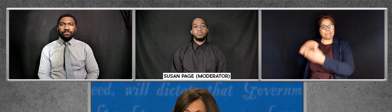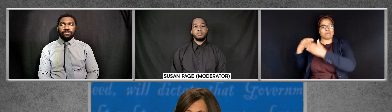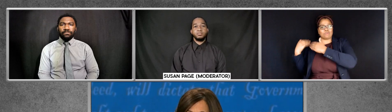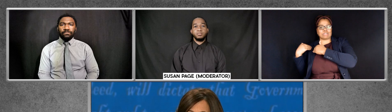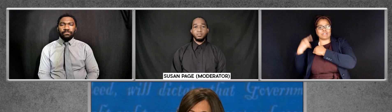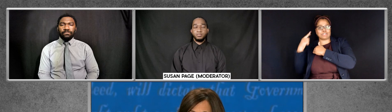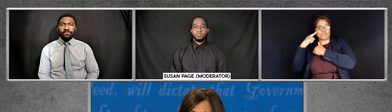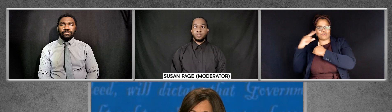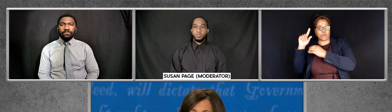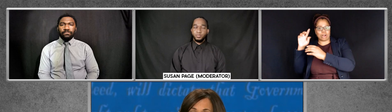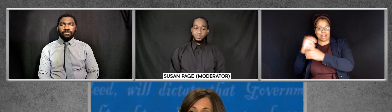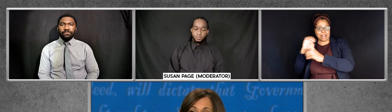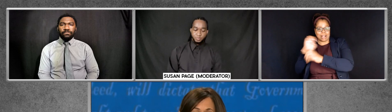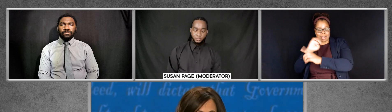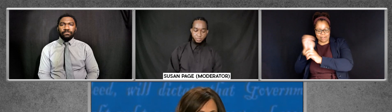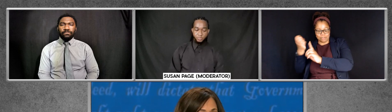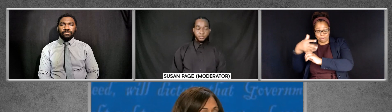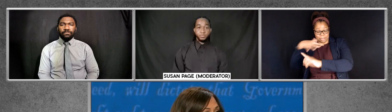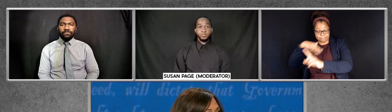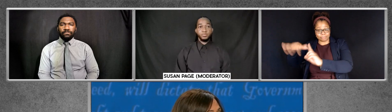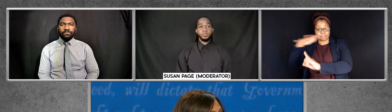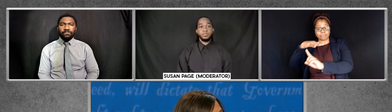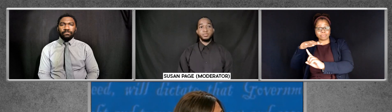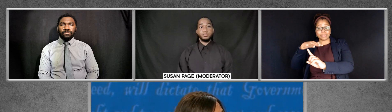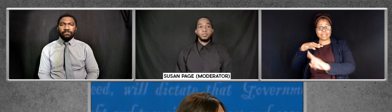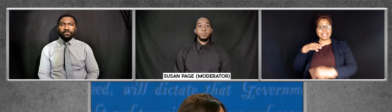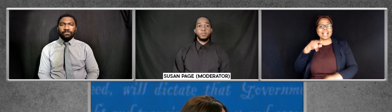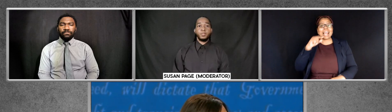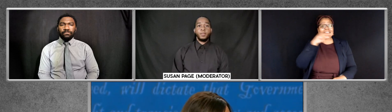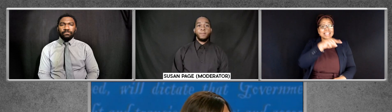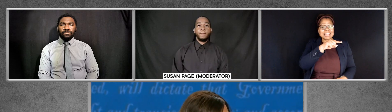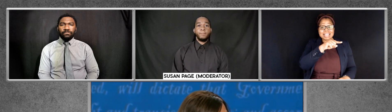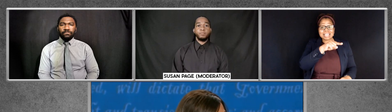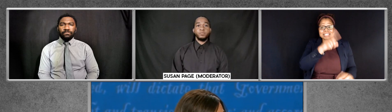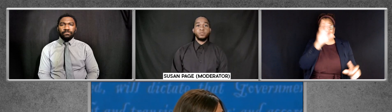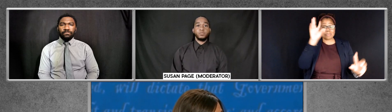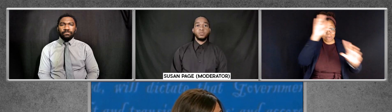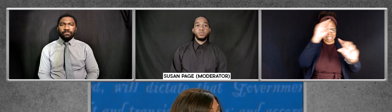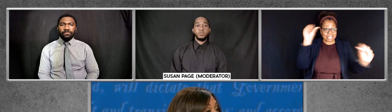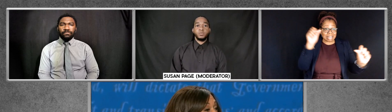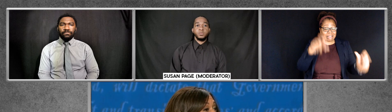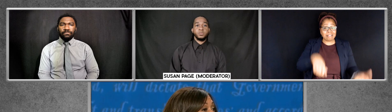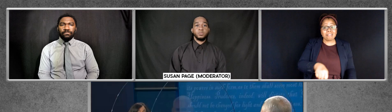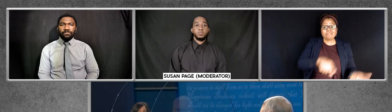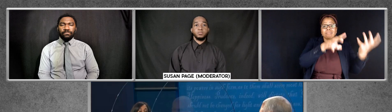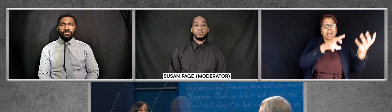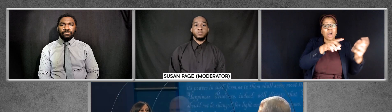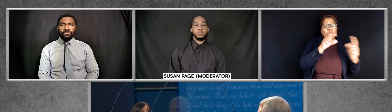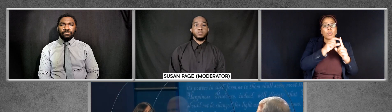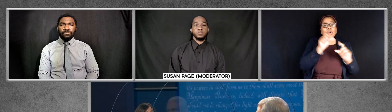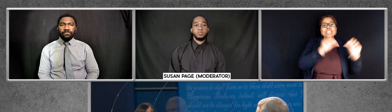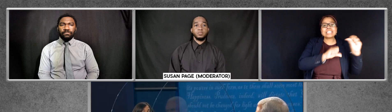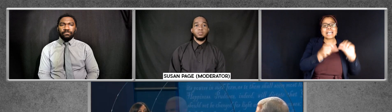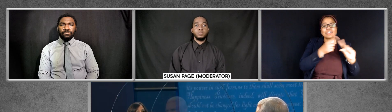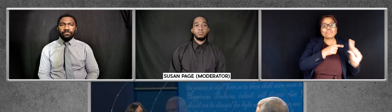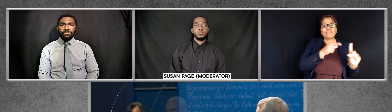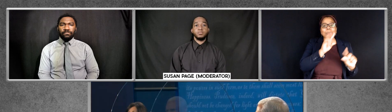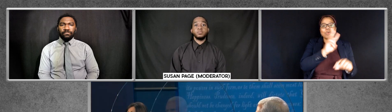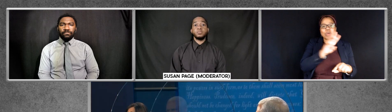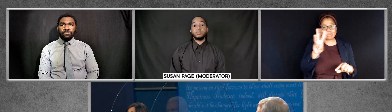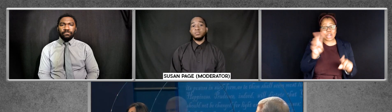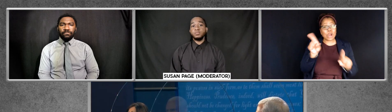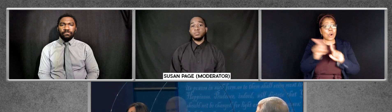this administration took the word science off the website and then took the phrase climate change off